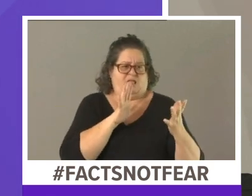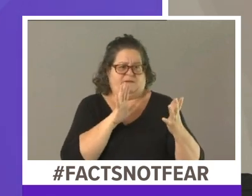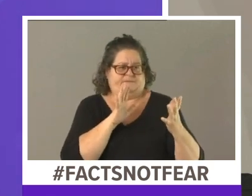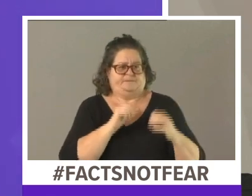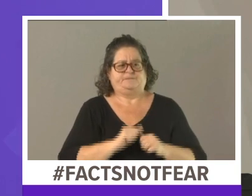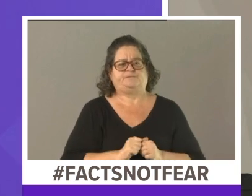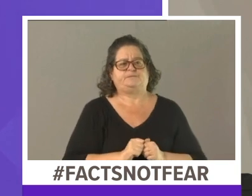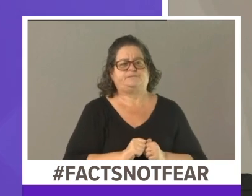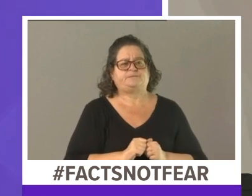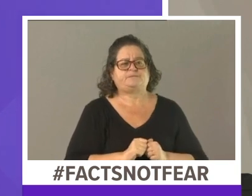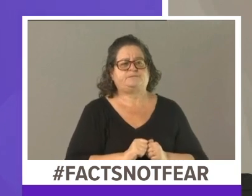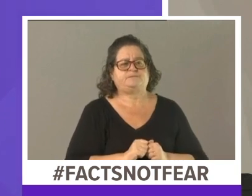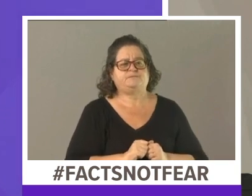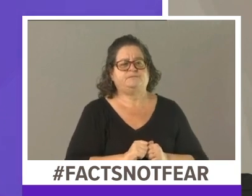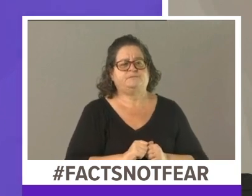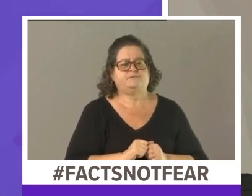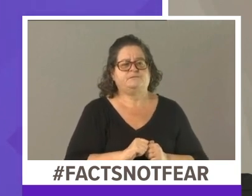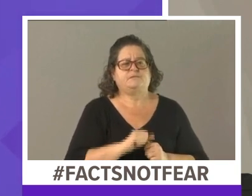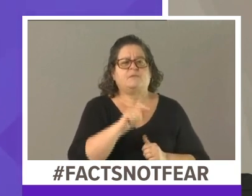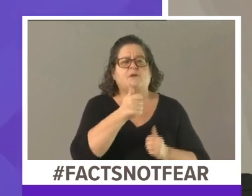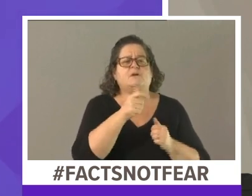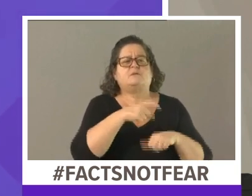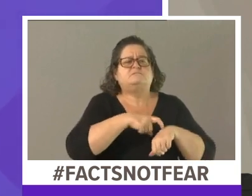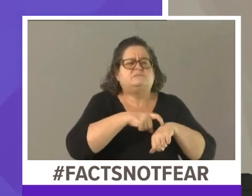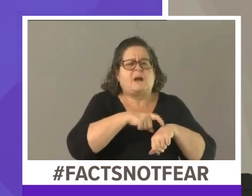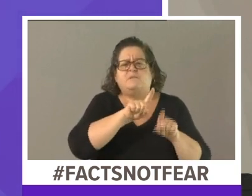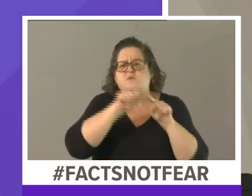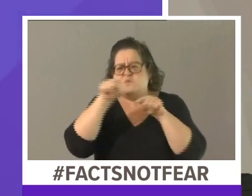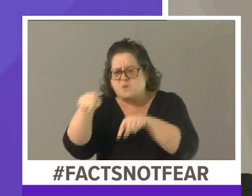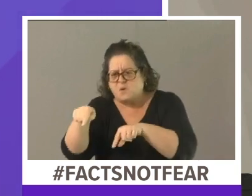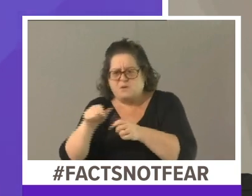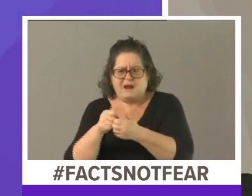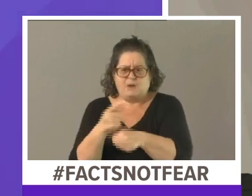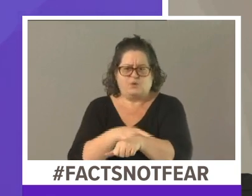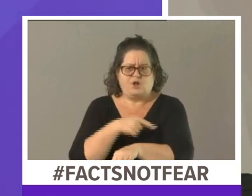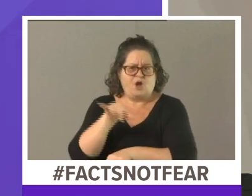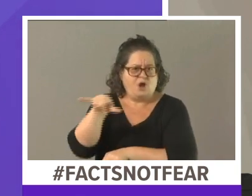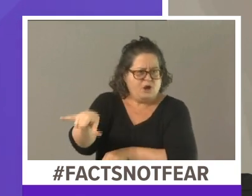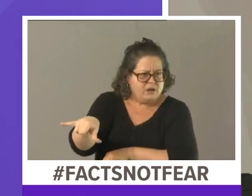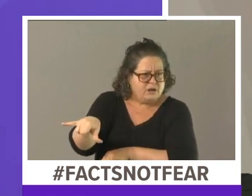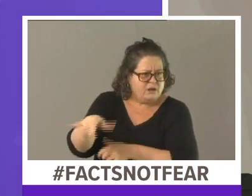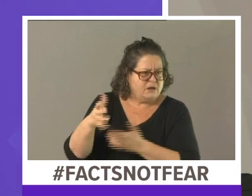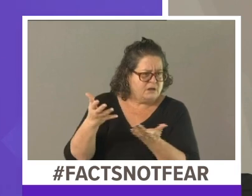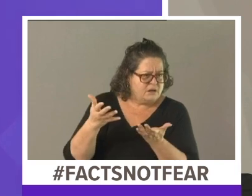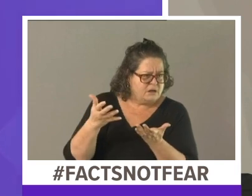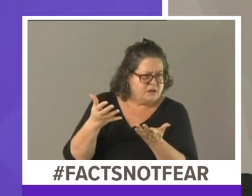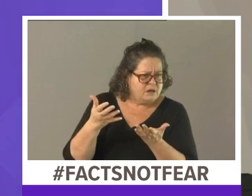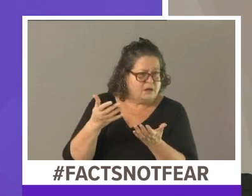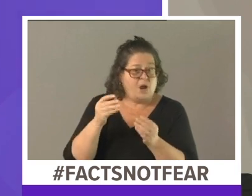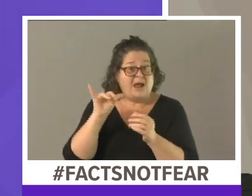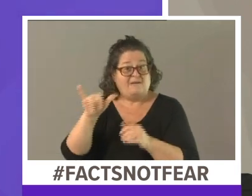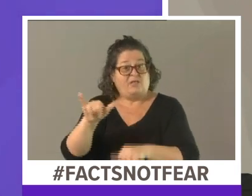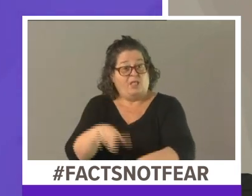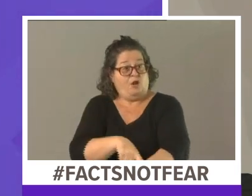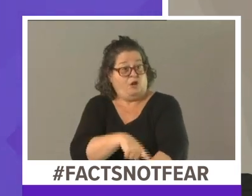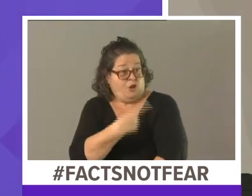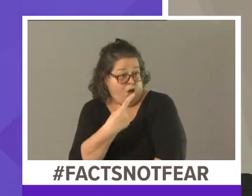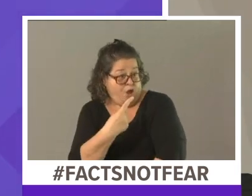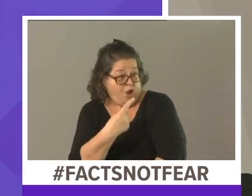that you are considered a close contact of somebody, the higher your risk is for catching COVID-19.